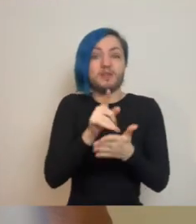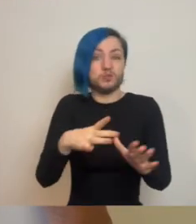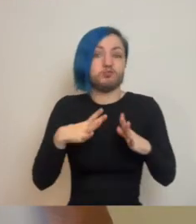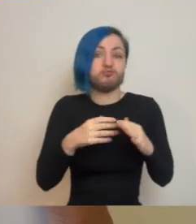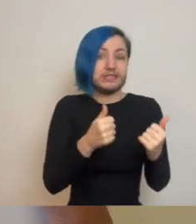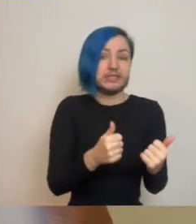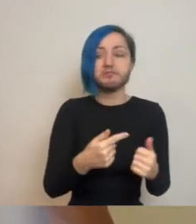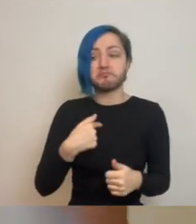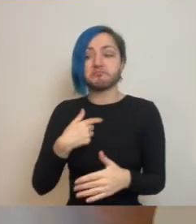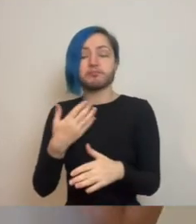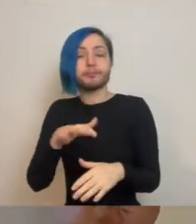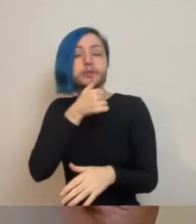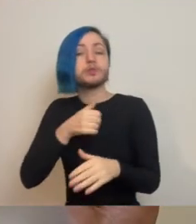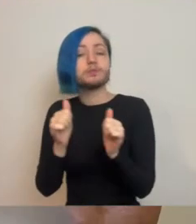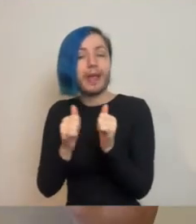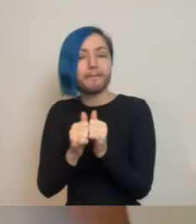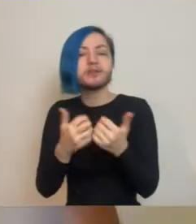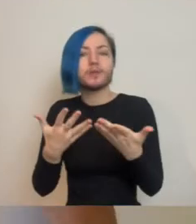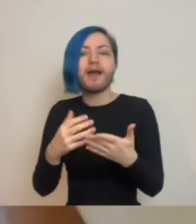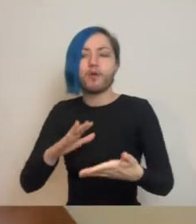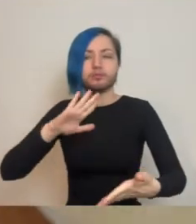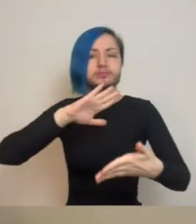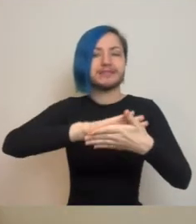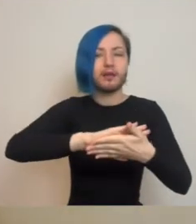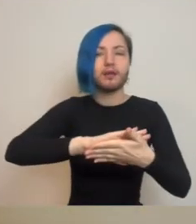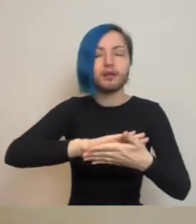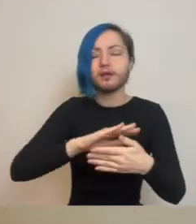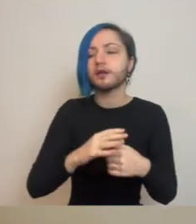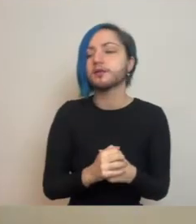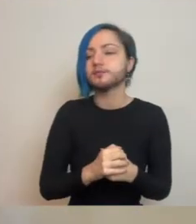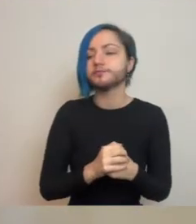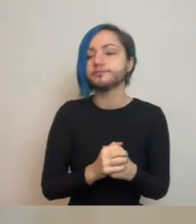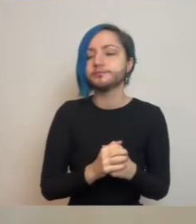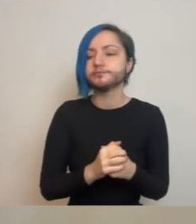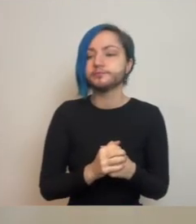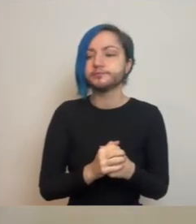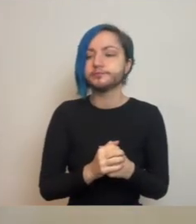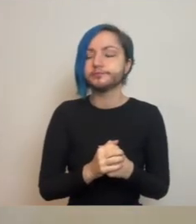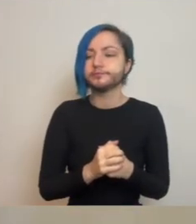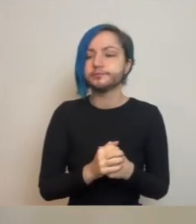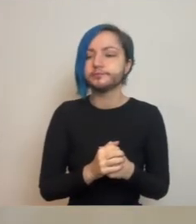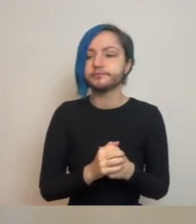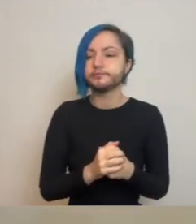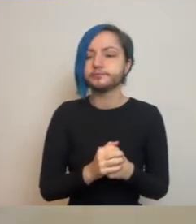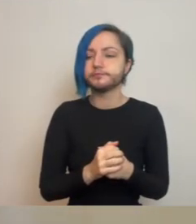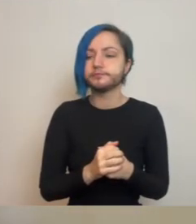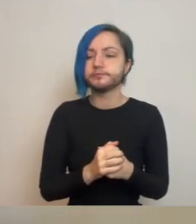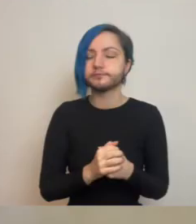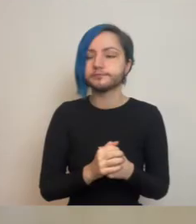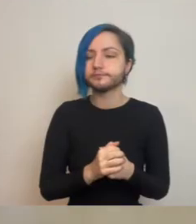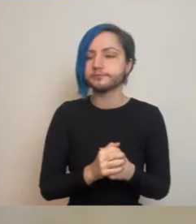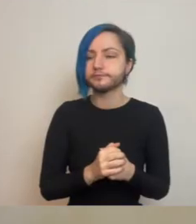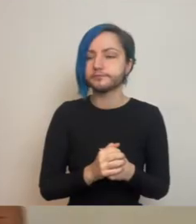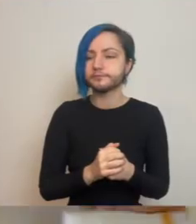less ready to go. But I've been working on paper, so I just want to stick this to the backing